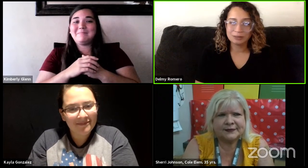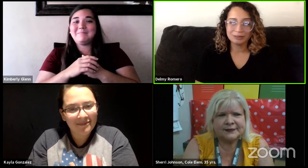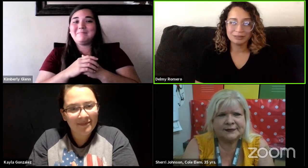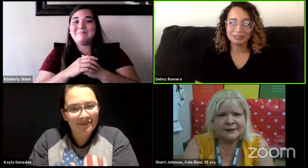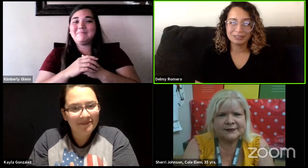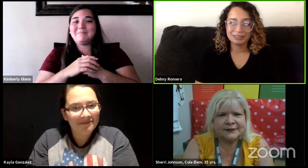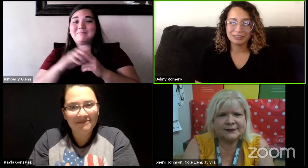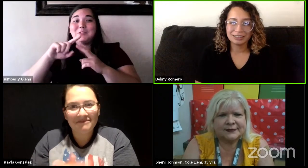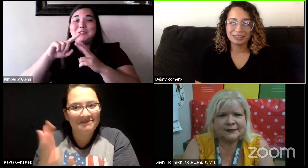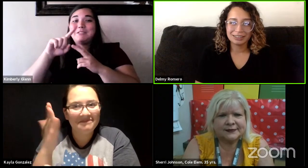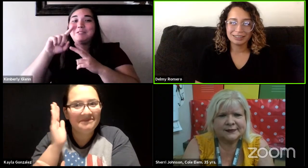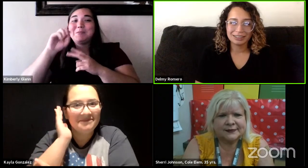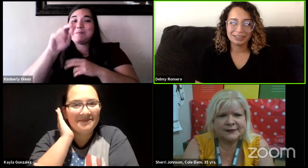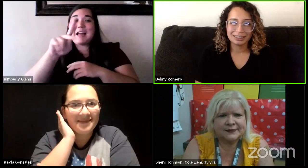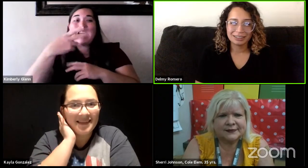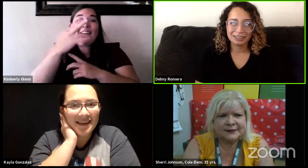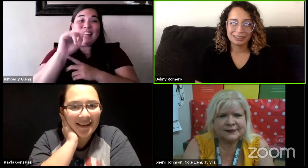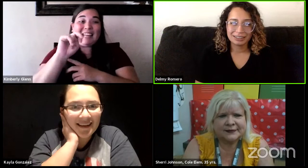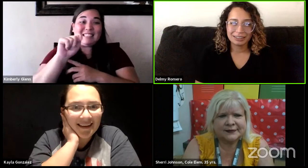No?